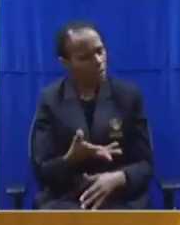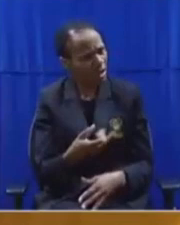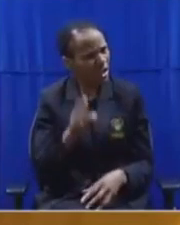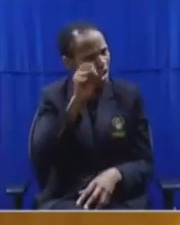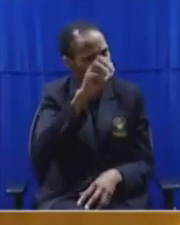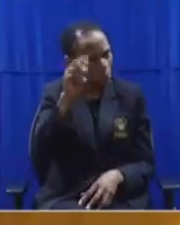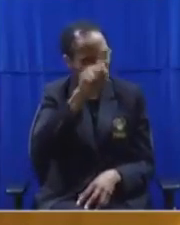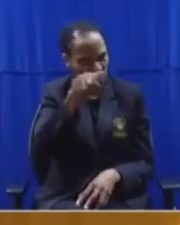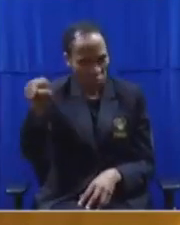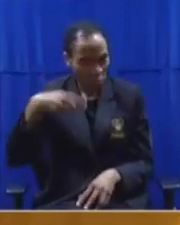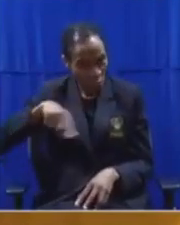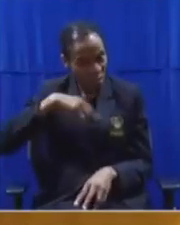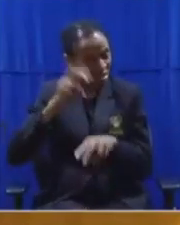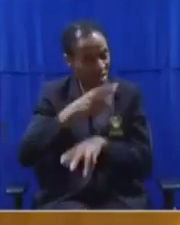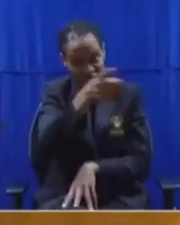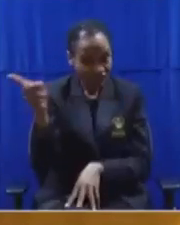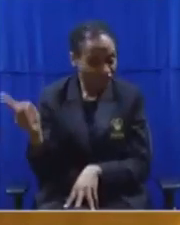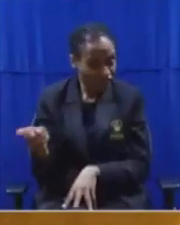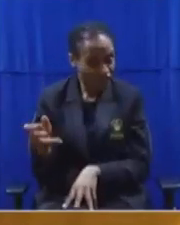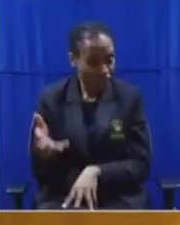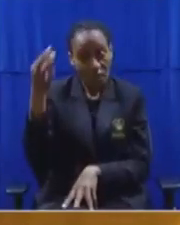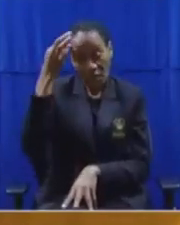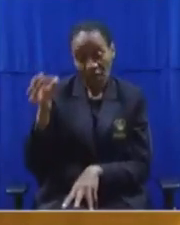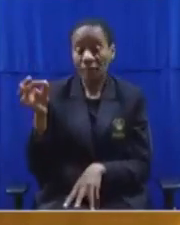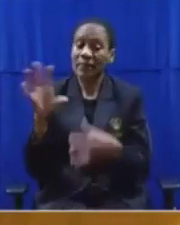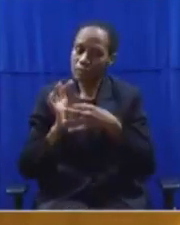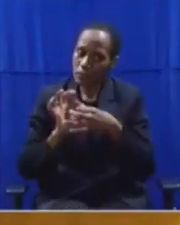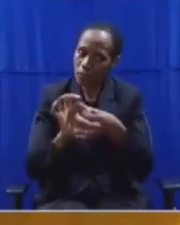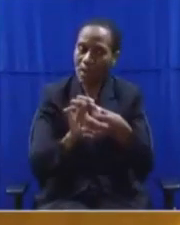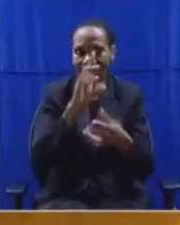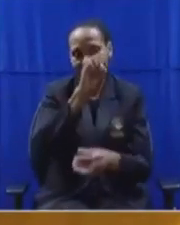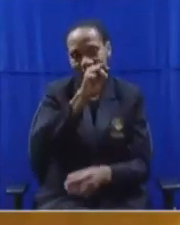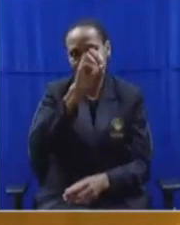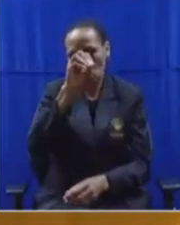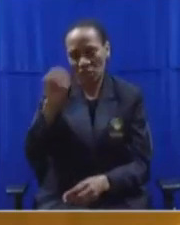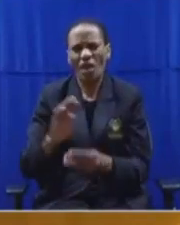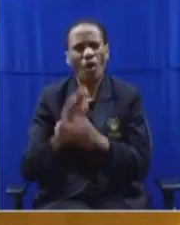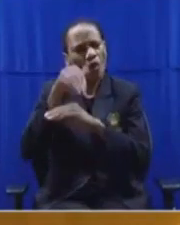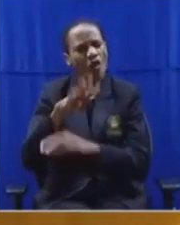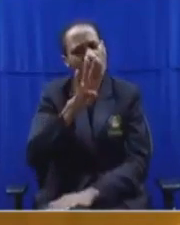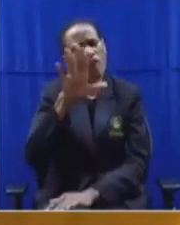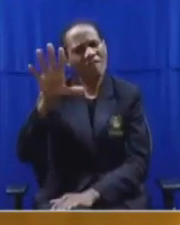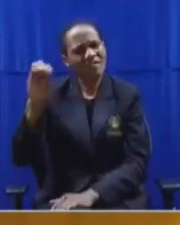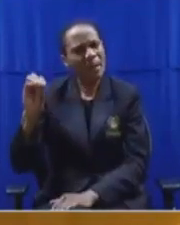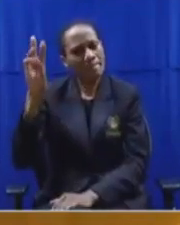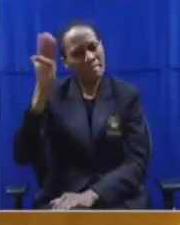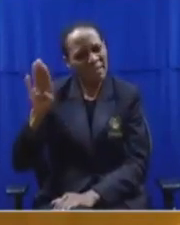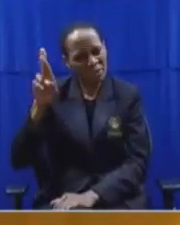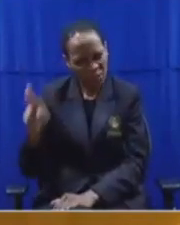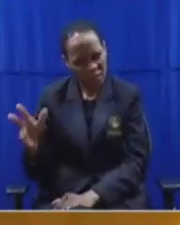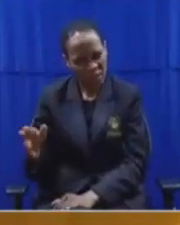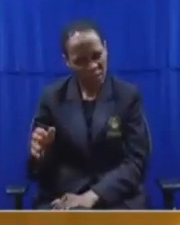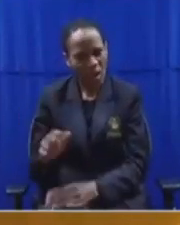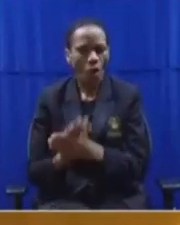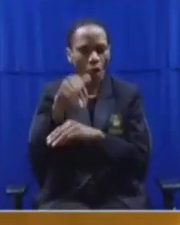enterprises? Government guarantees to state companies are at more than 450 billion rand. That's